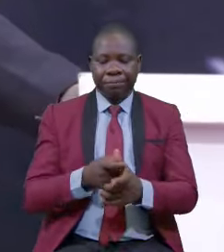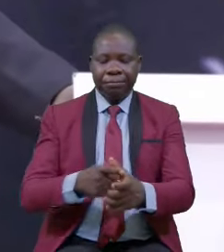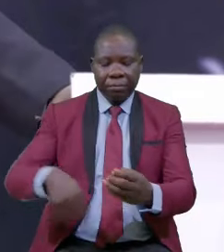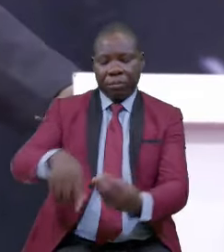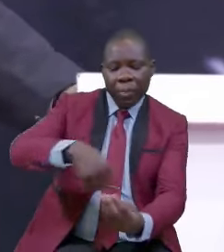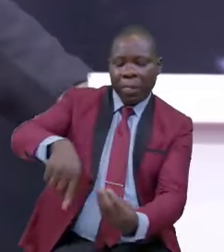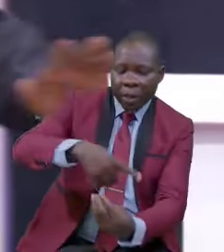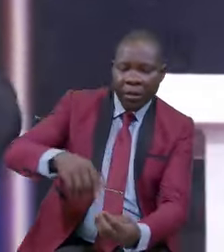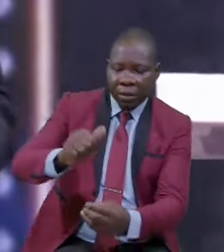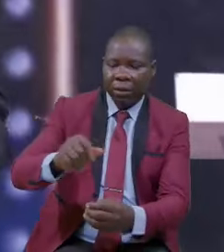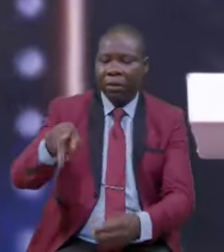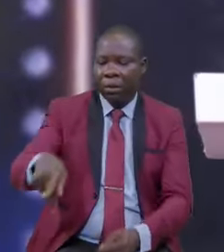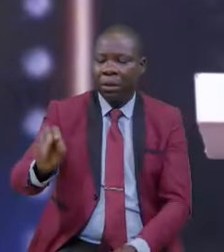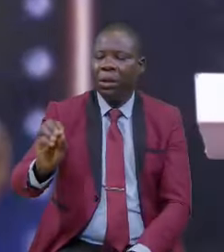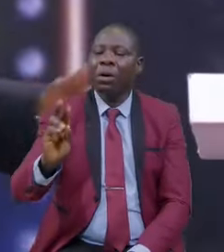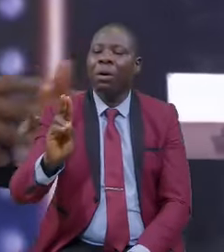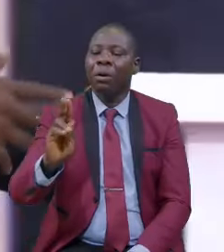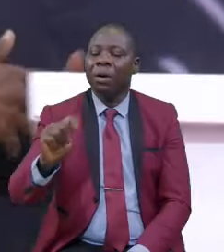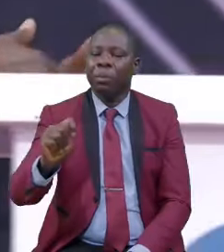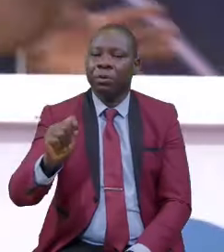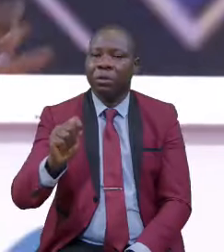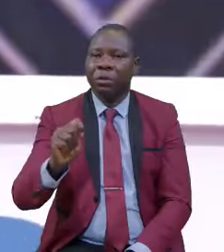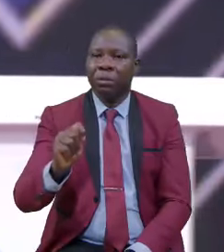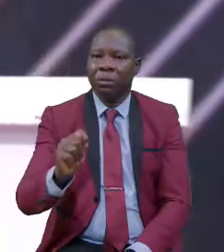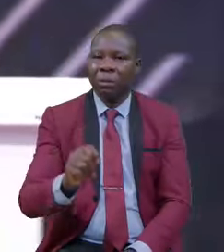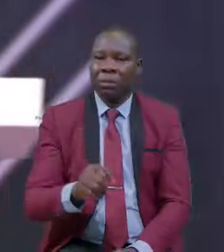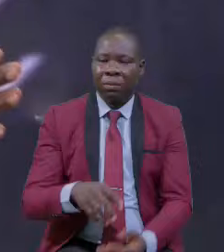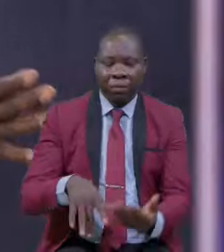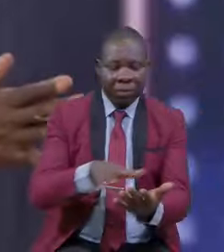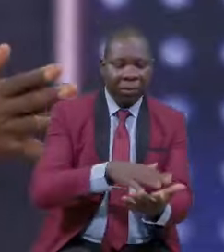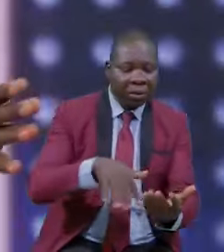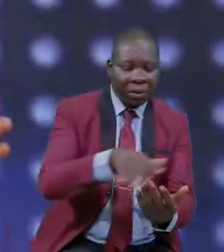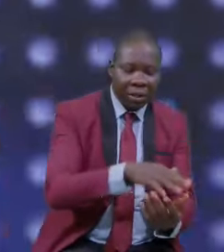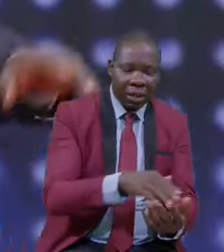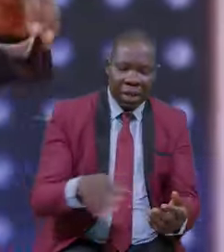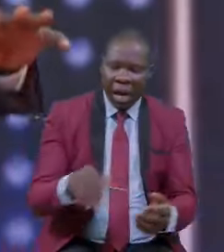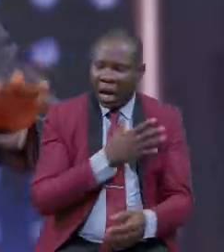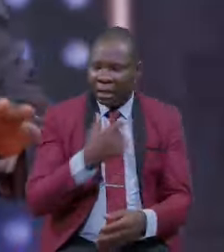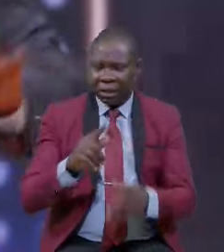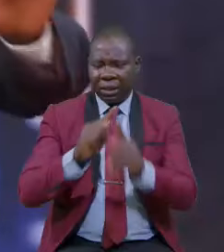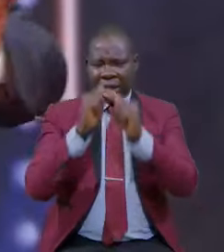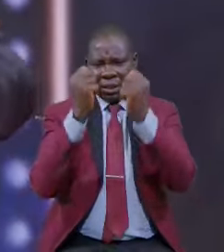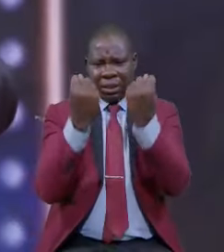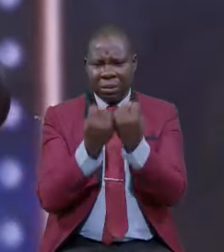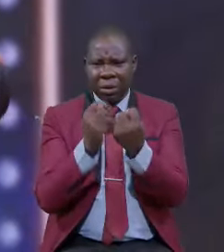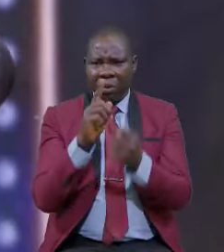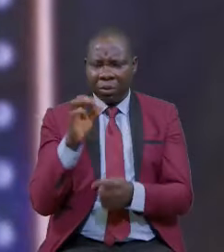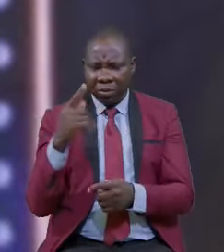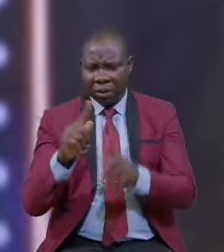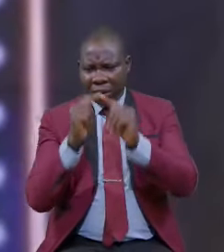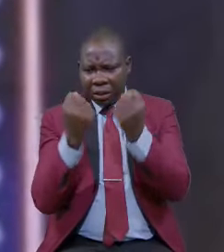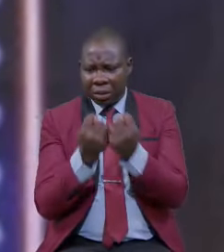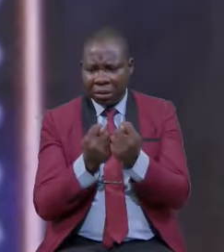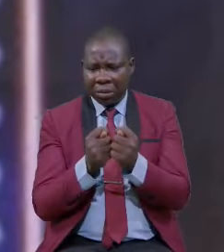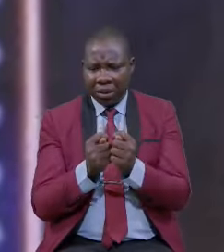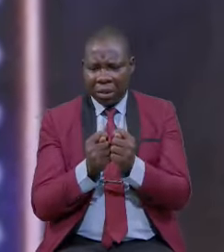down. And, you know, the team, or went as a team, one of the team members said, let's stop her and pray for her and tell